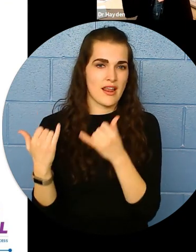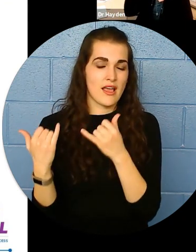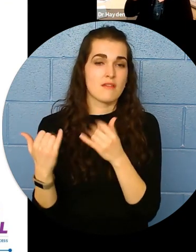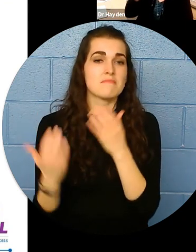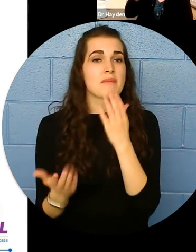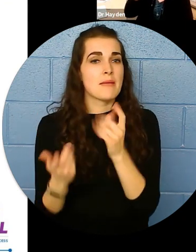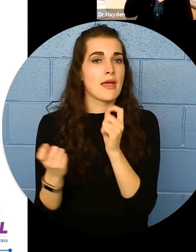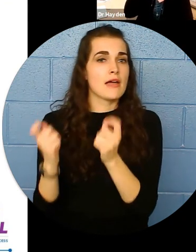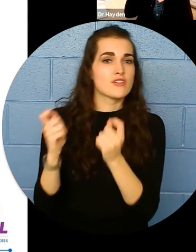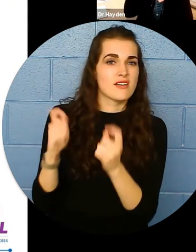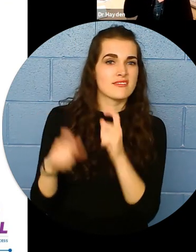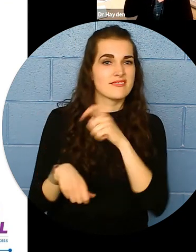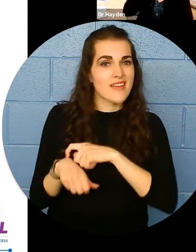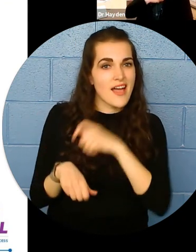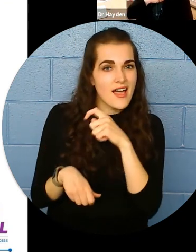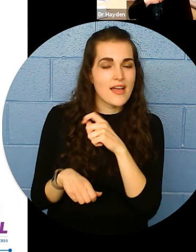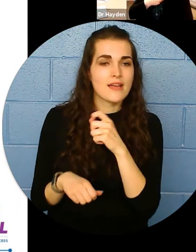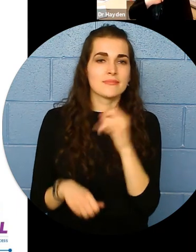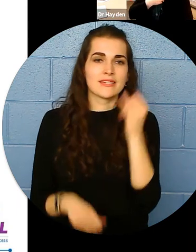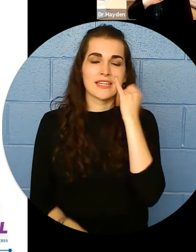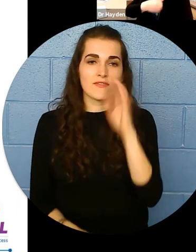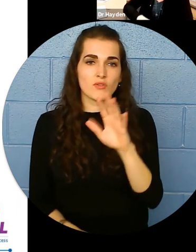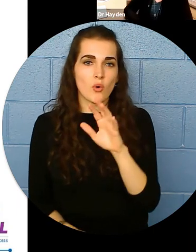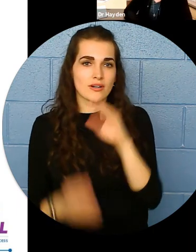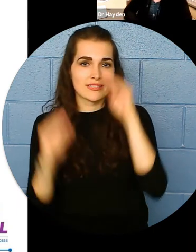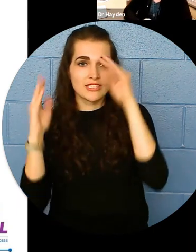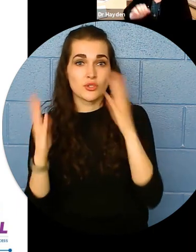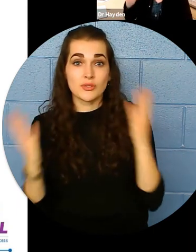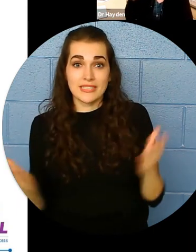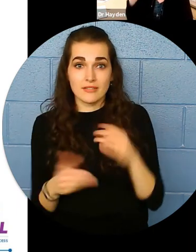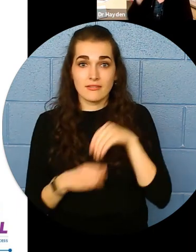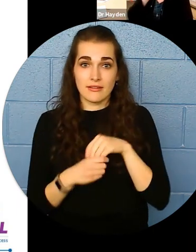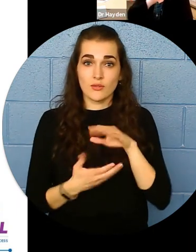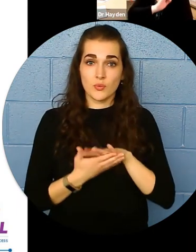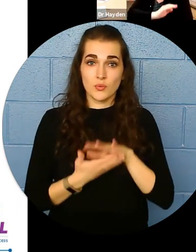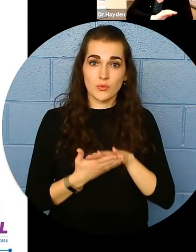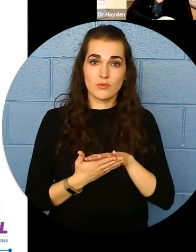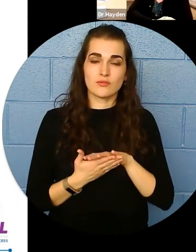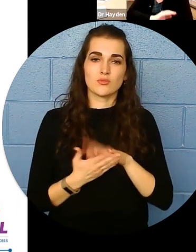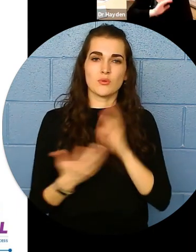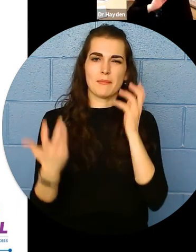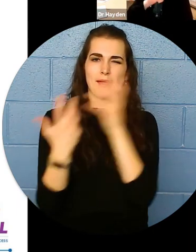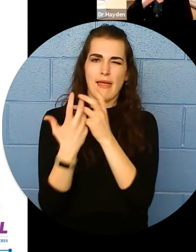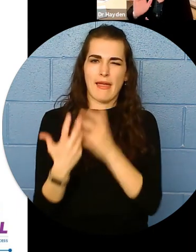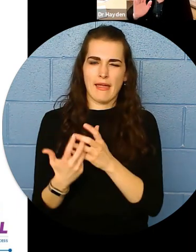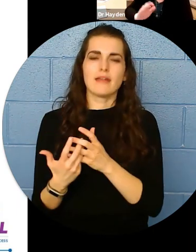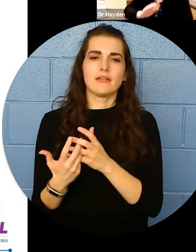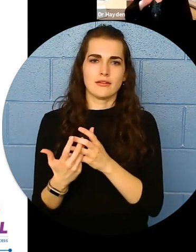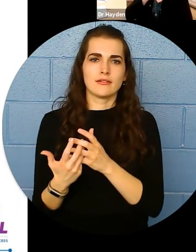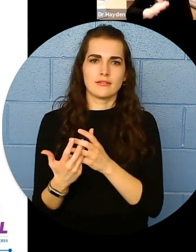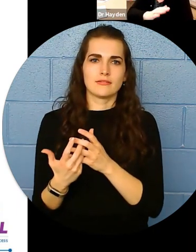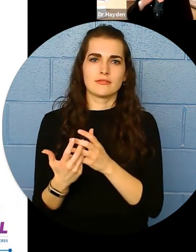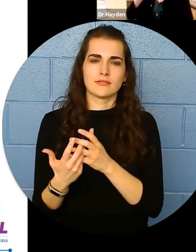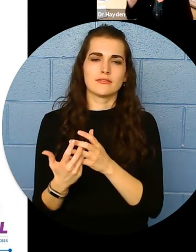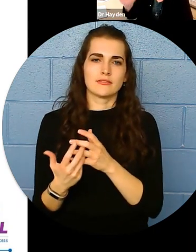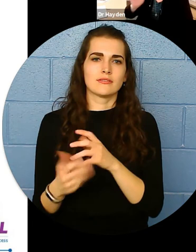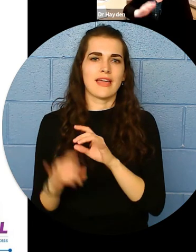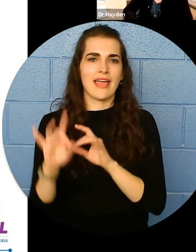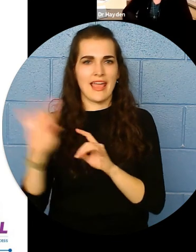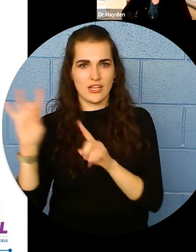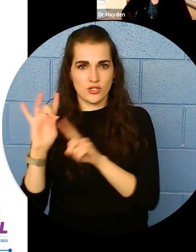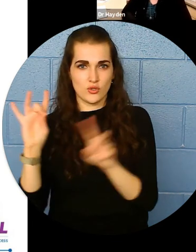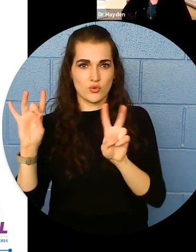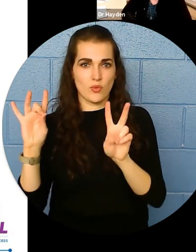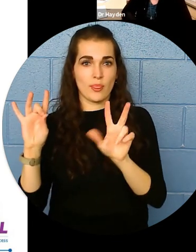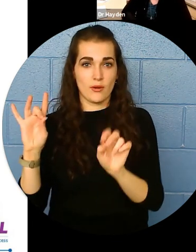may adjust their time if your remote teacher is here in the building to mirror the times in the building. So that would be from 8 to